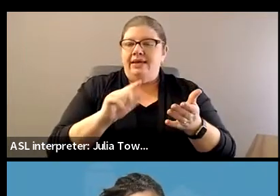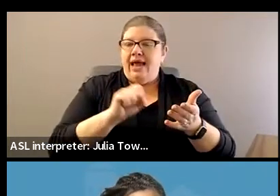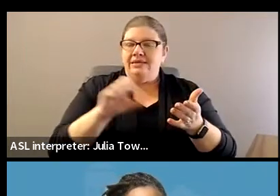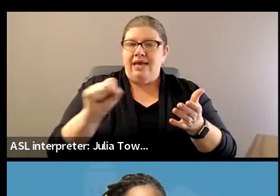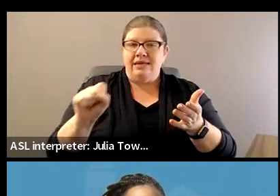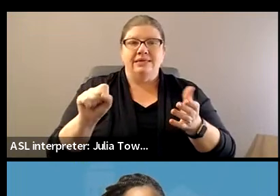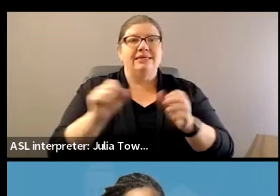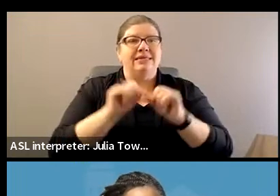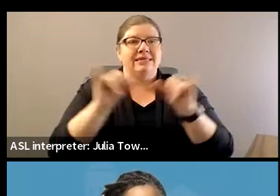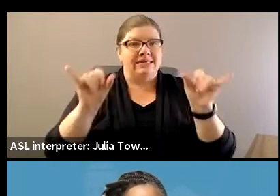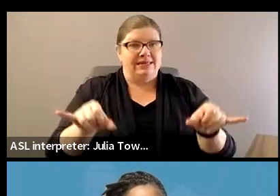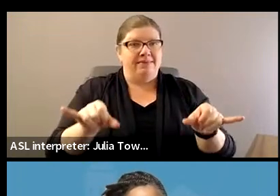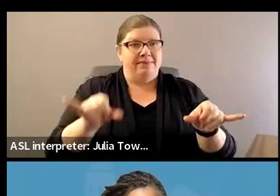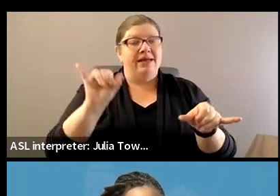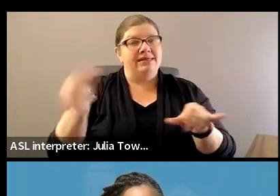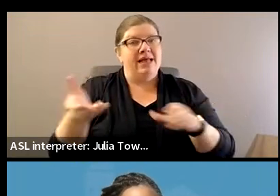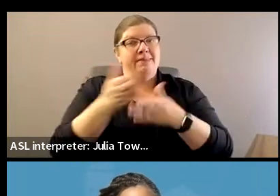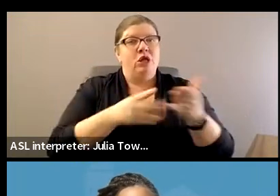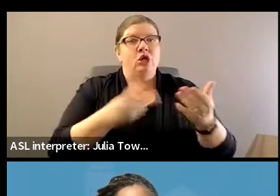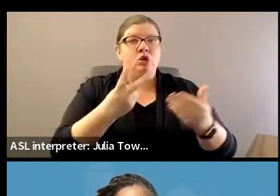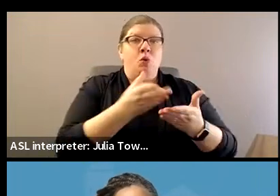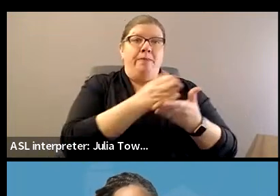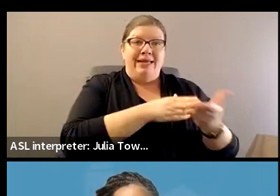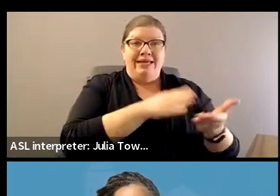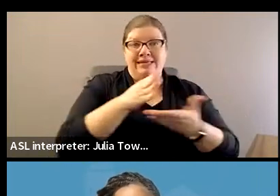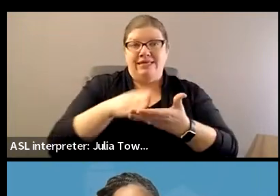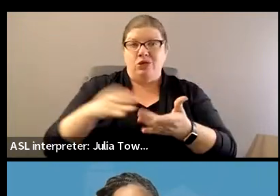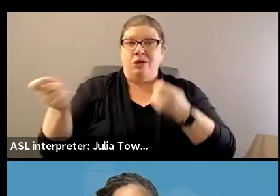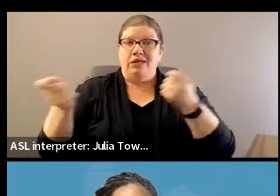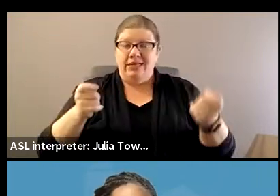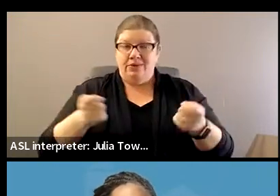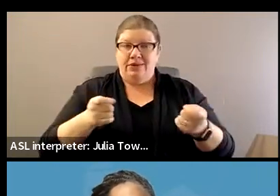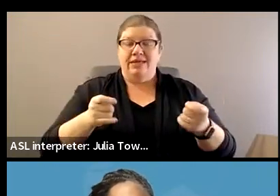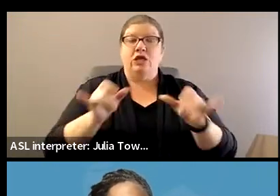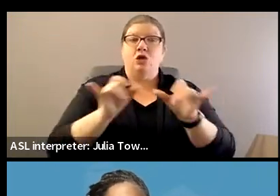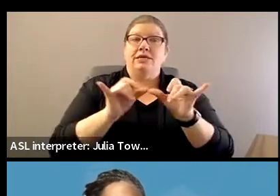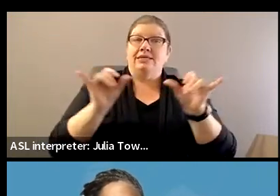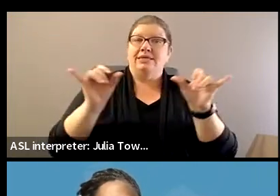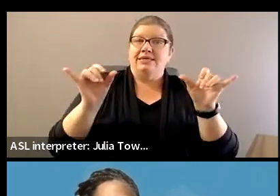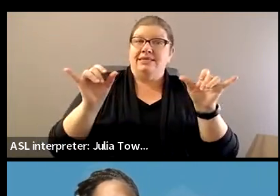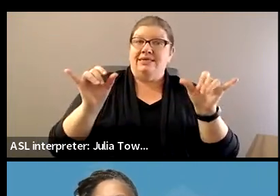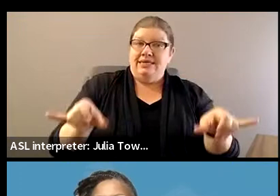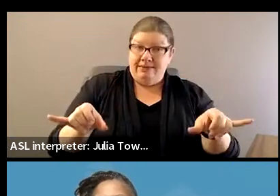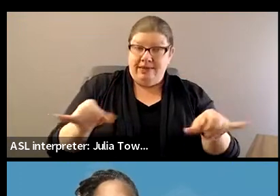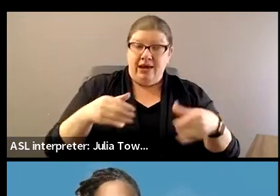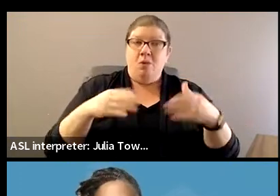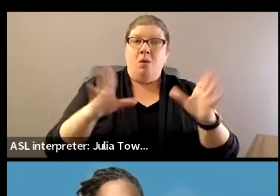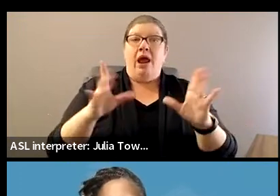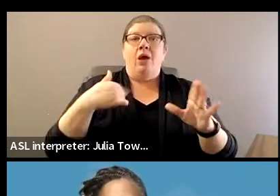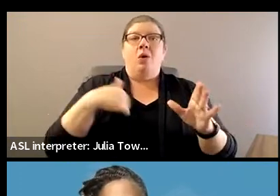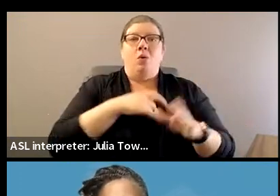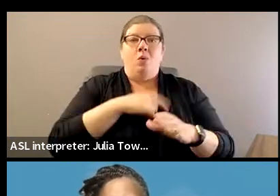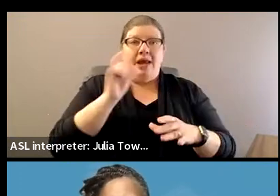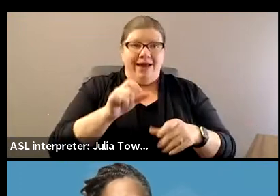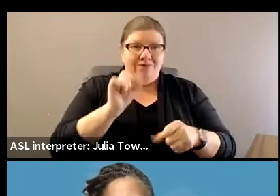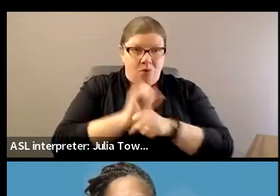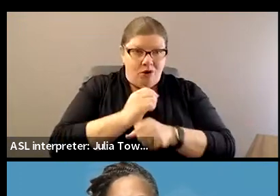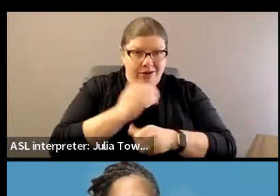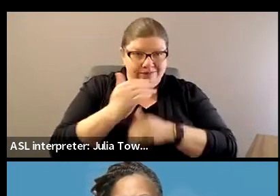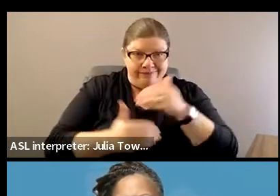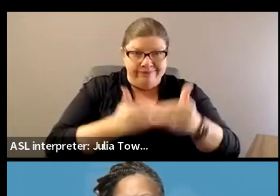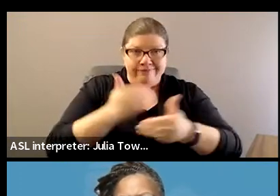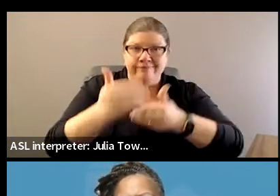system, because that is the piece. There's two pieces, I think, when we're dealing with this. There's a systematic way in which we have to work through things, and we realize